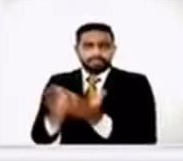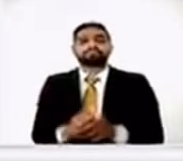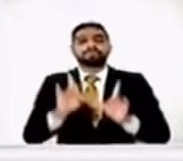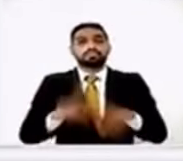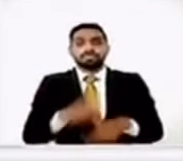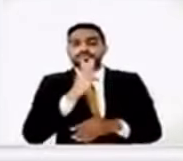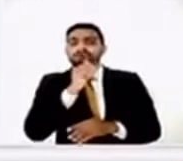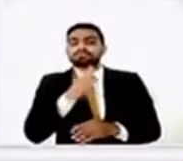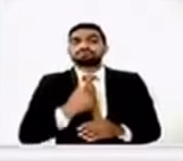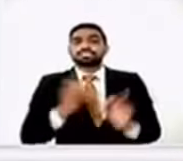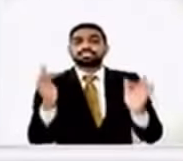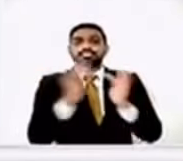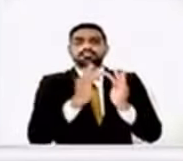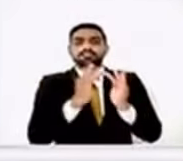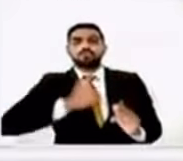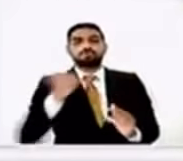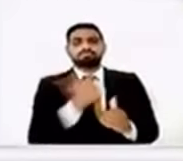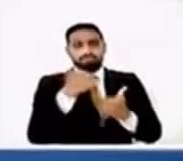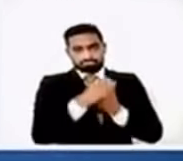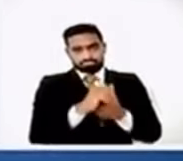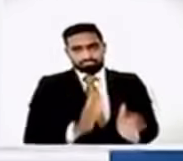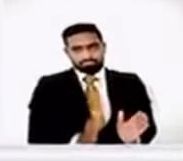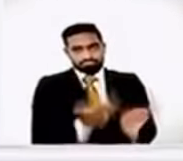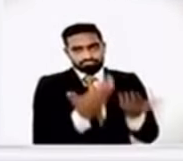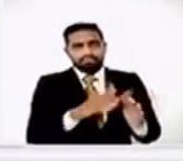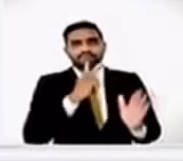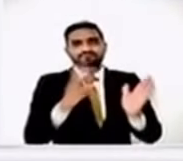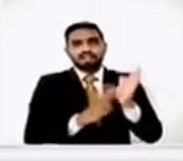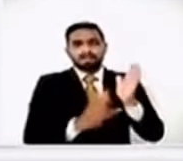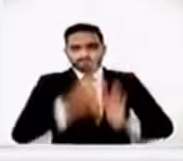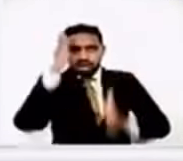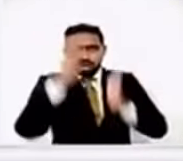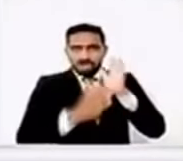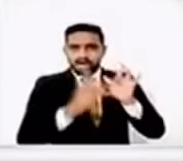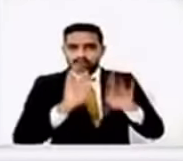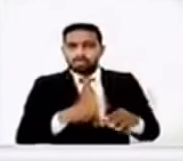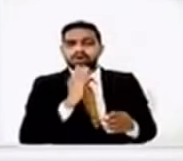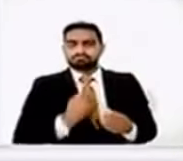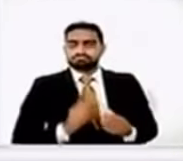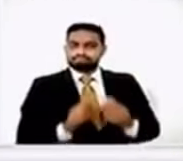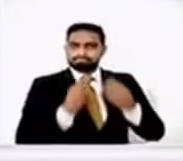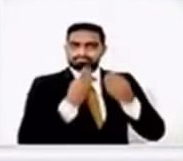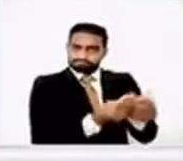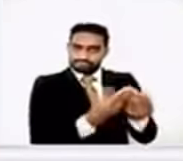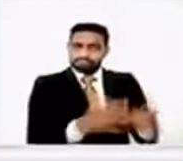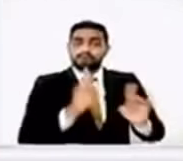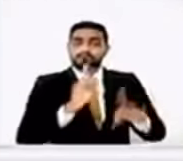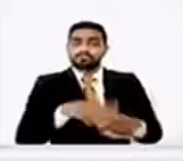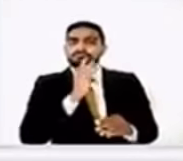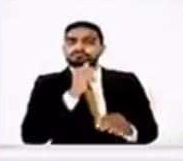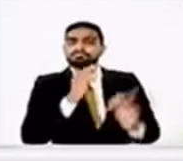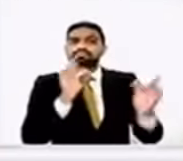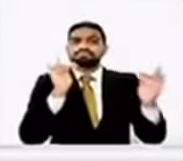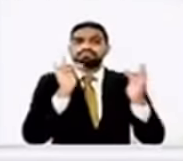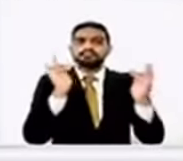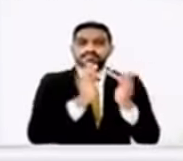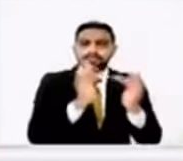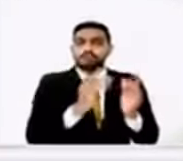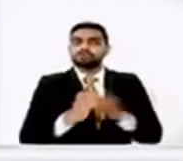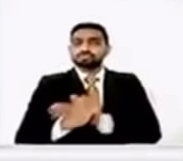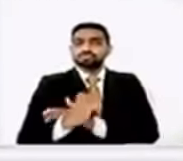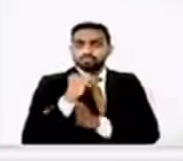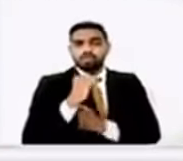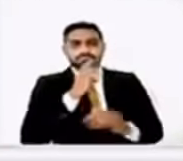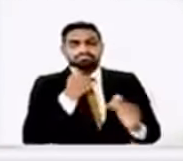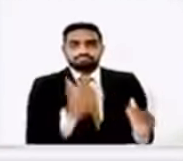village, while identified state lands will be vested with the Telecommunication Regulatory Commission to implement communication